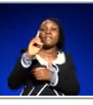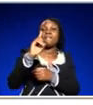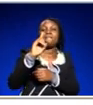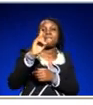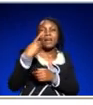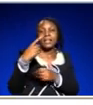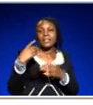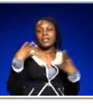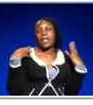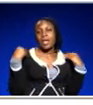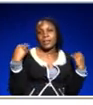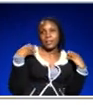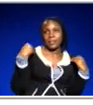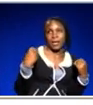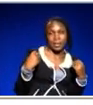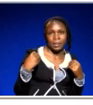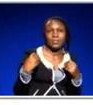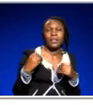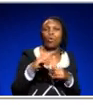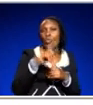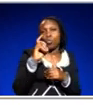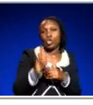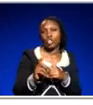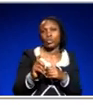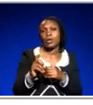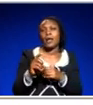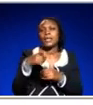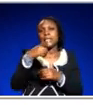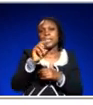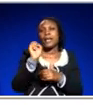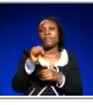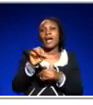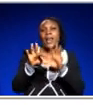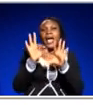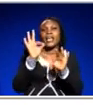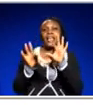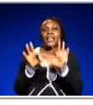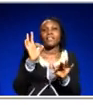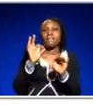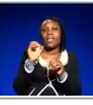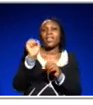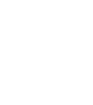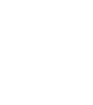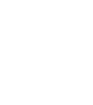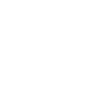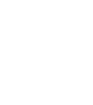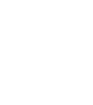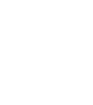which of the following are SADs and which are not surds.